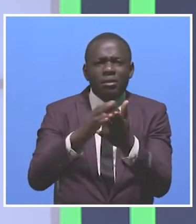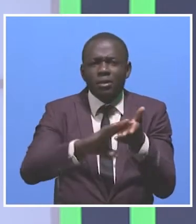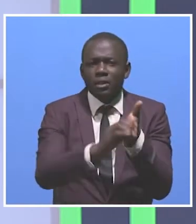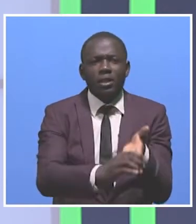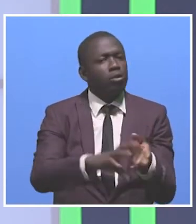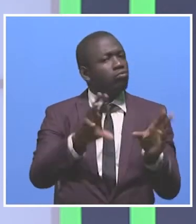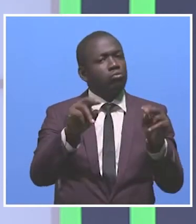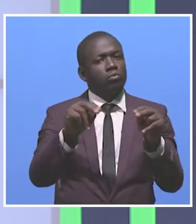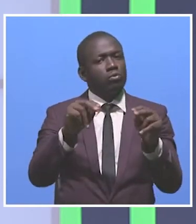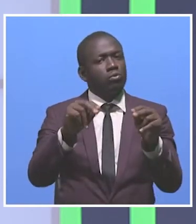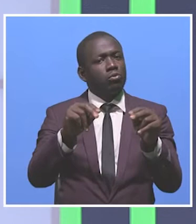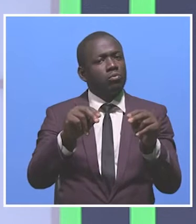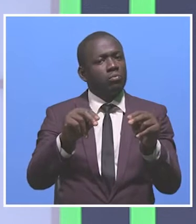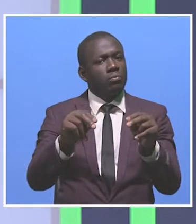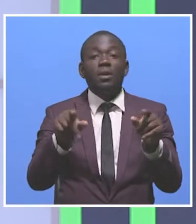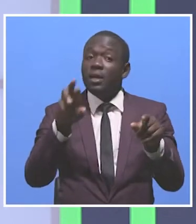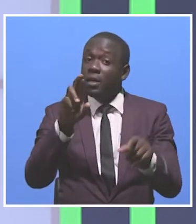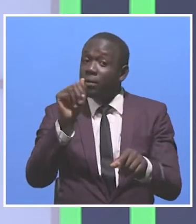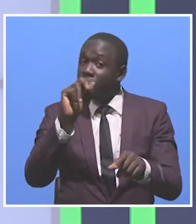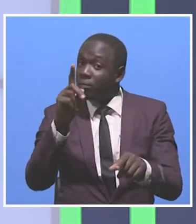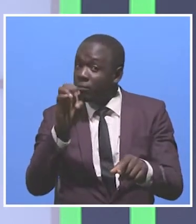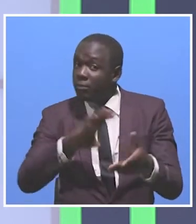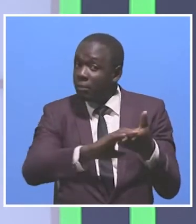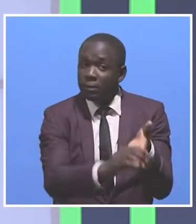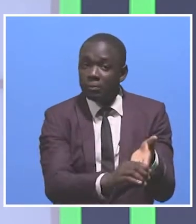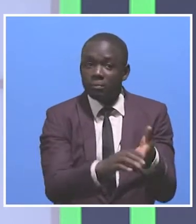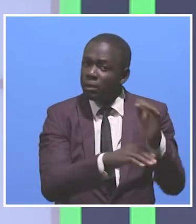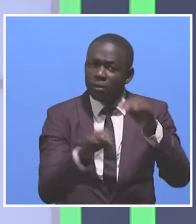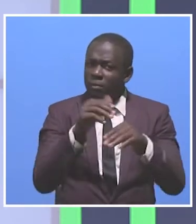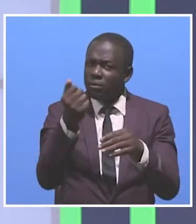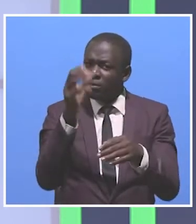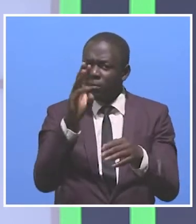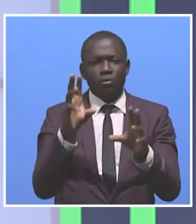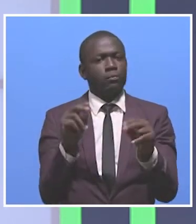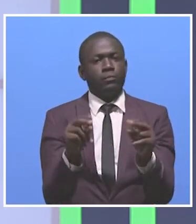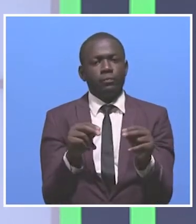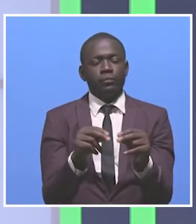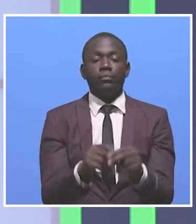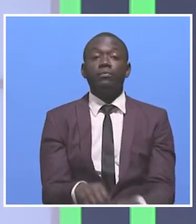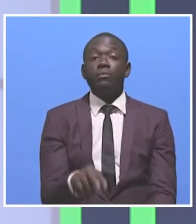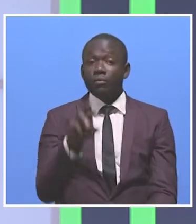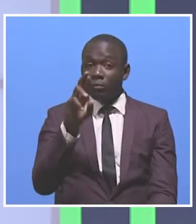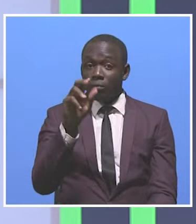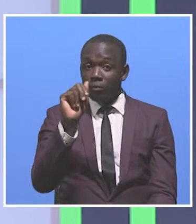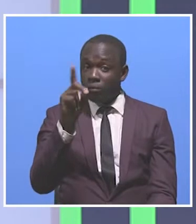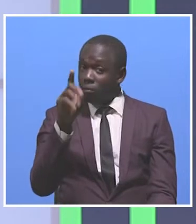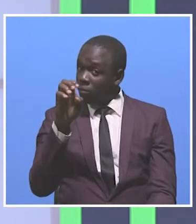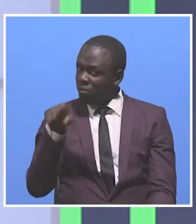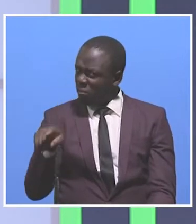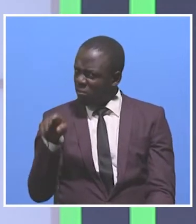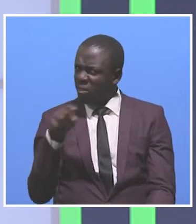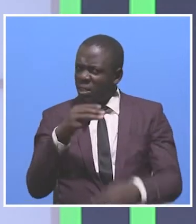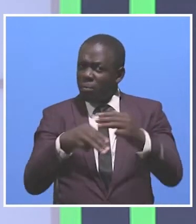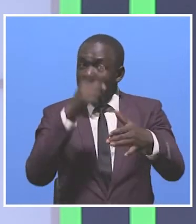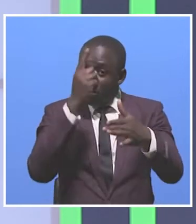is not even rape above 16. Now rape is anything above the age of 16 that is